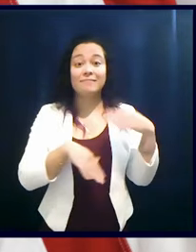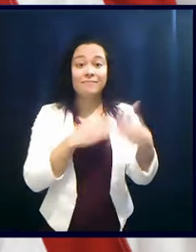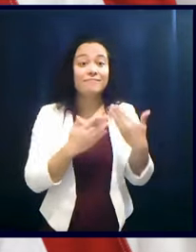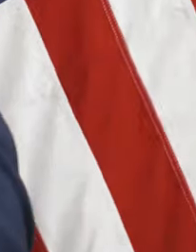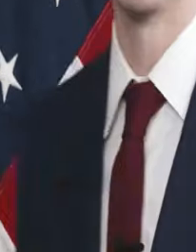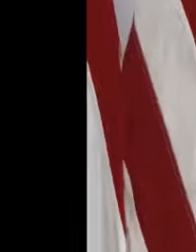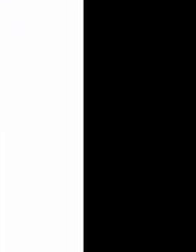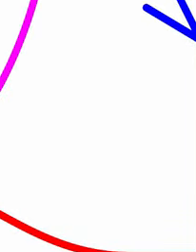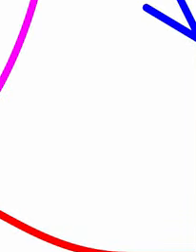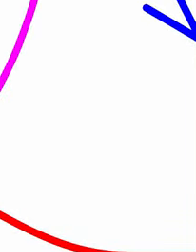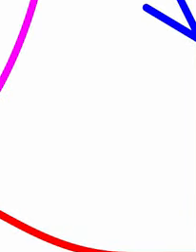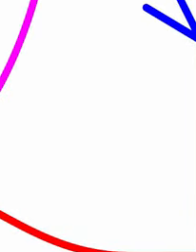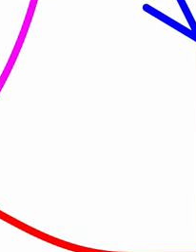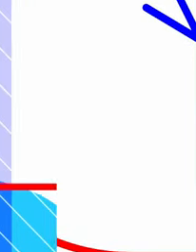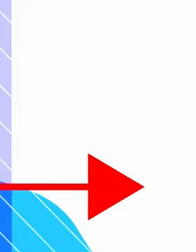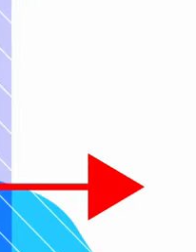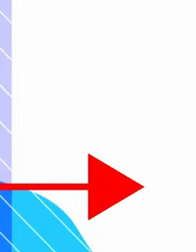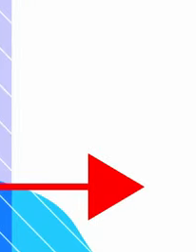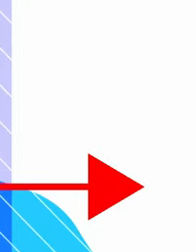come the graphs!